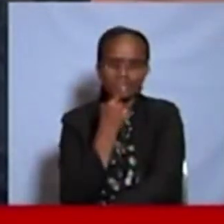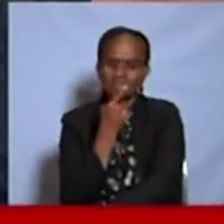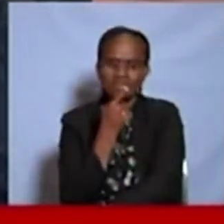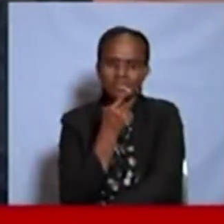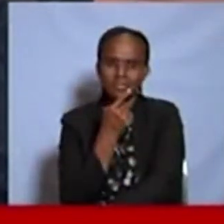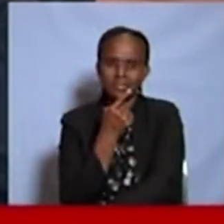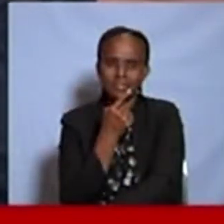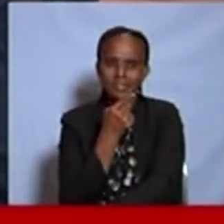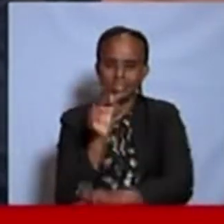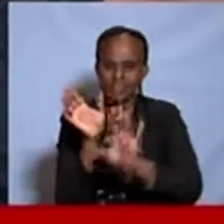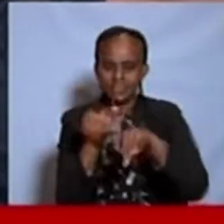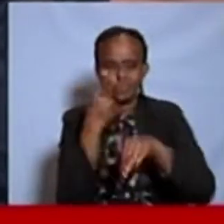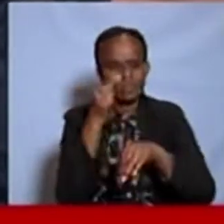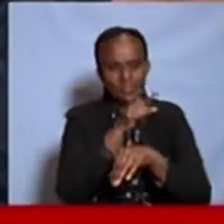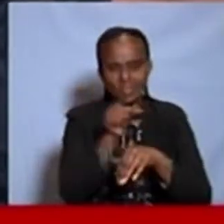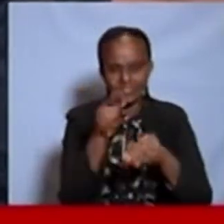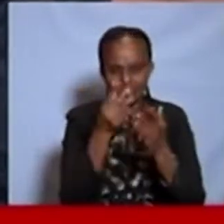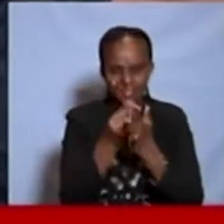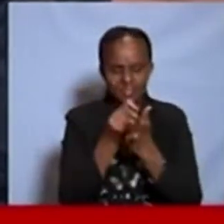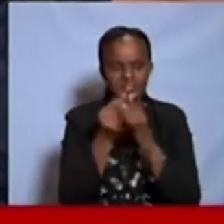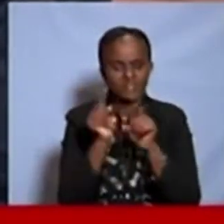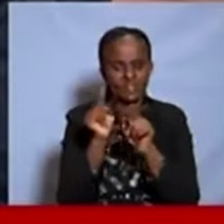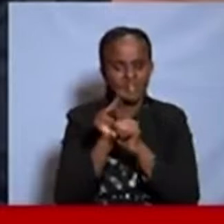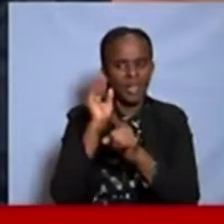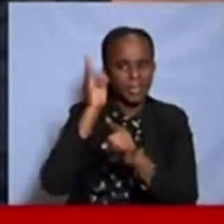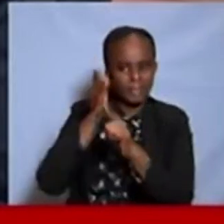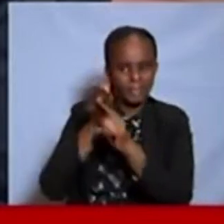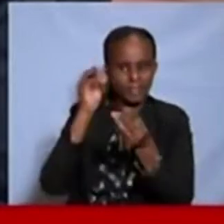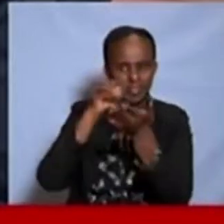the leave for this man, and where is the evidence?